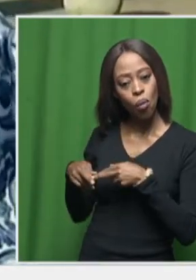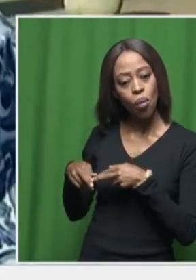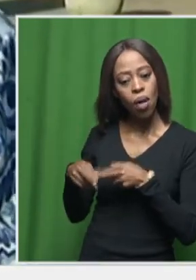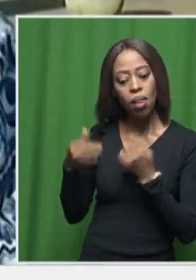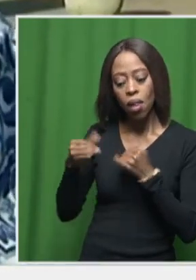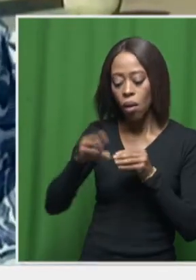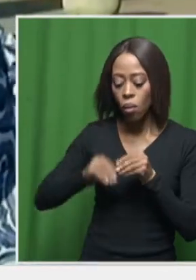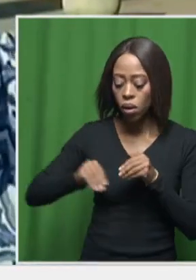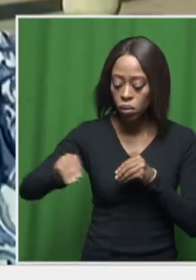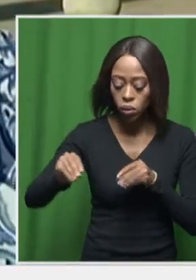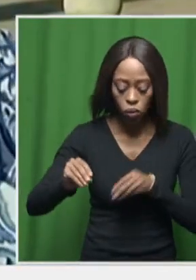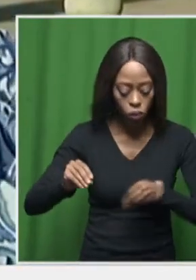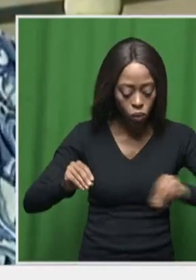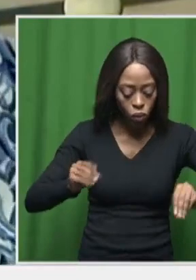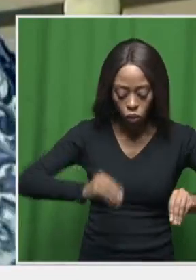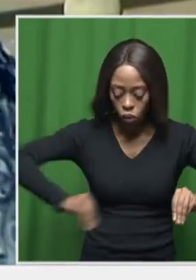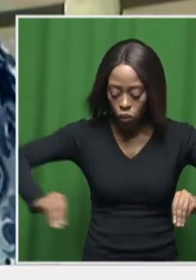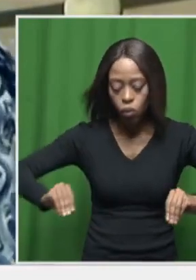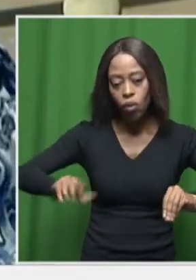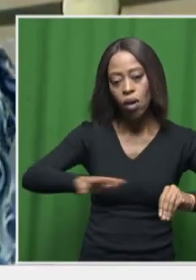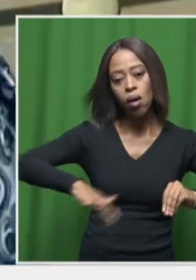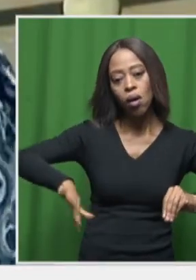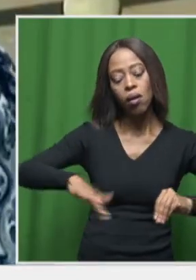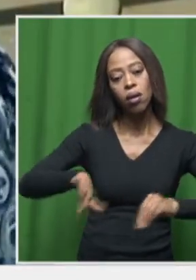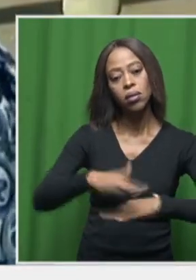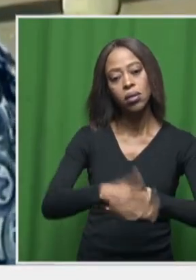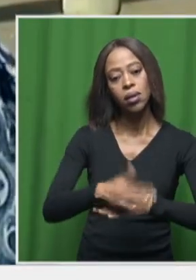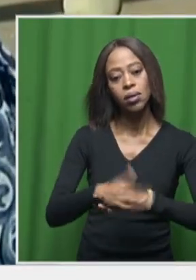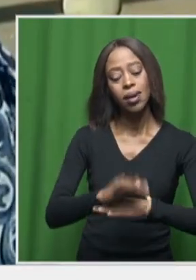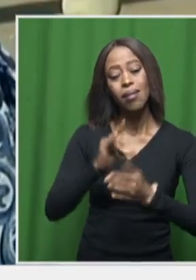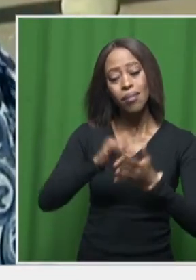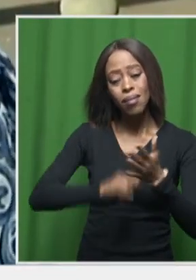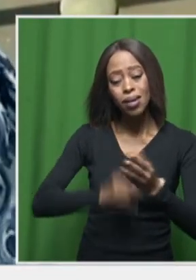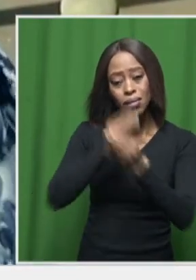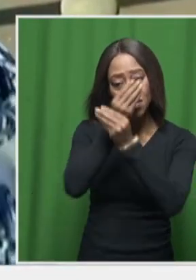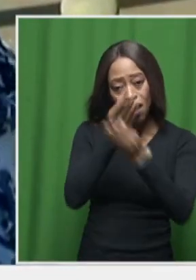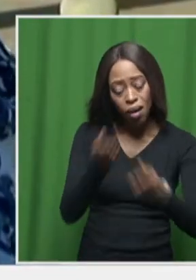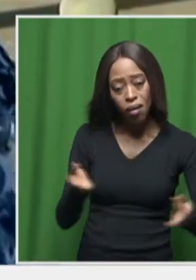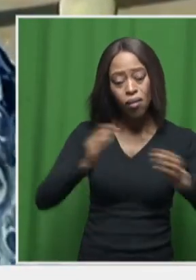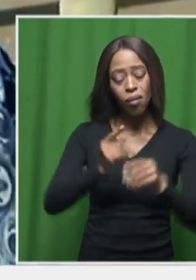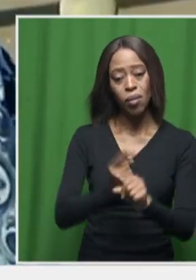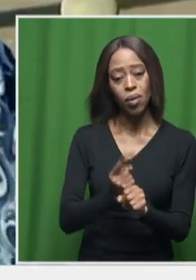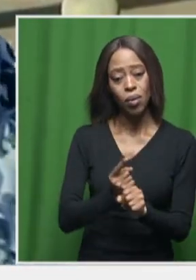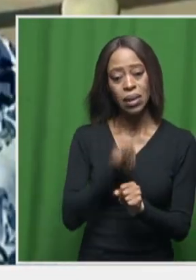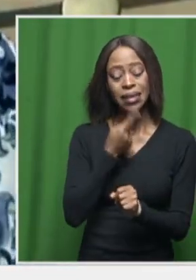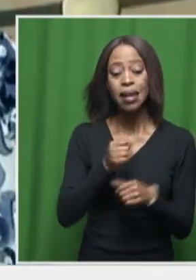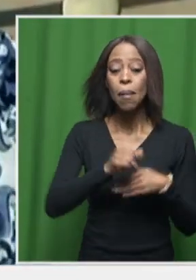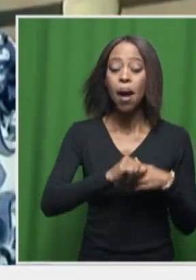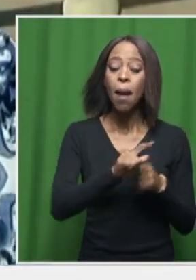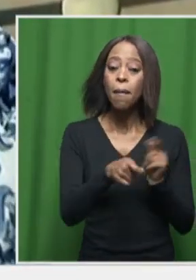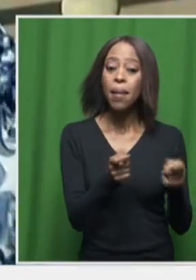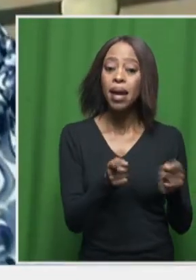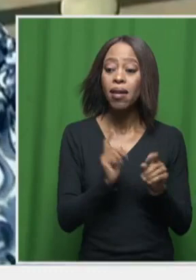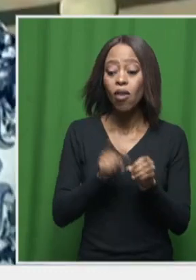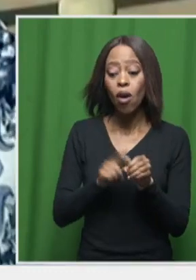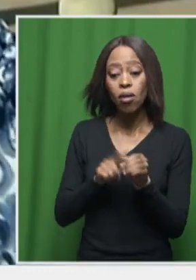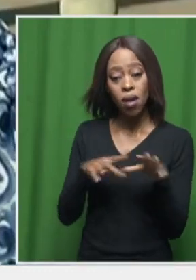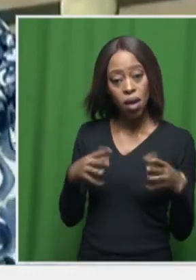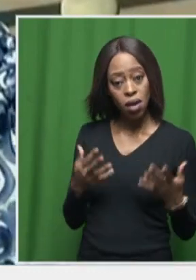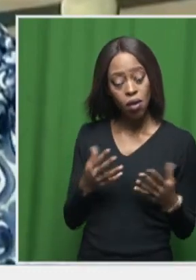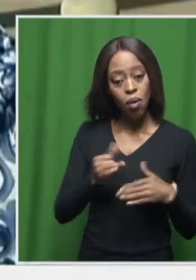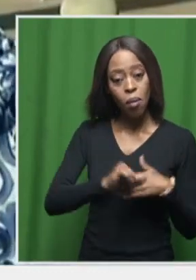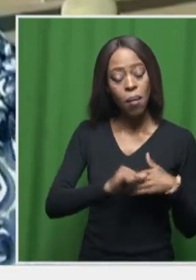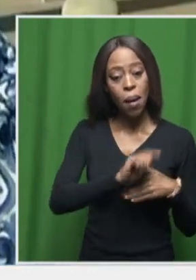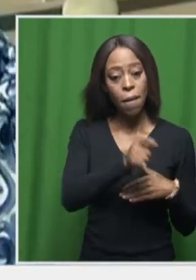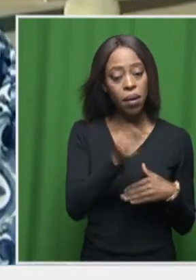out to the areas outside. So that's the message I always say to people, to say, on the rental, if you do not qualify for rental, you are